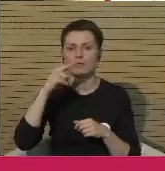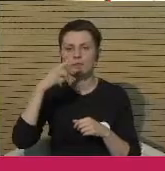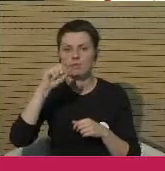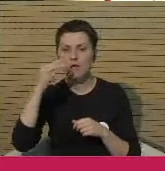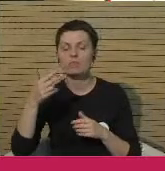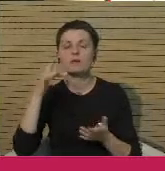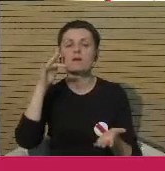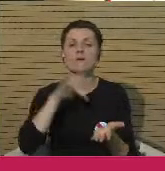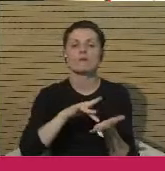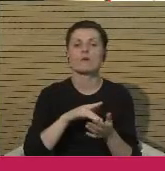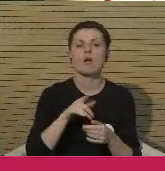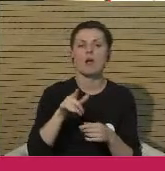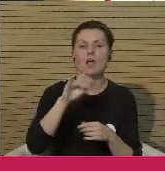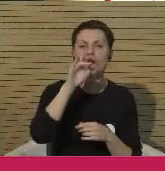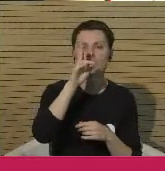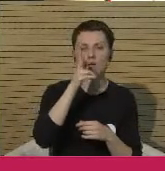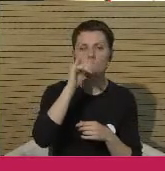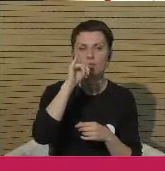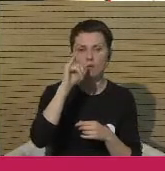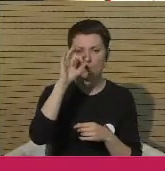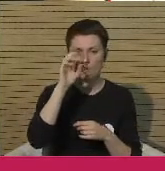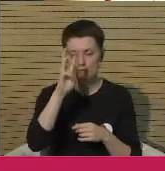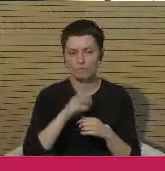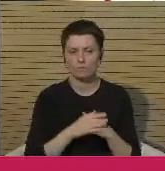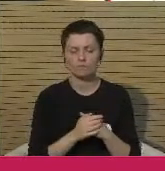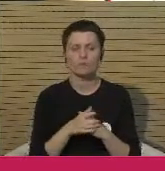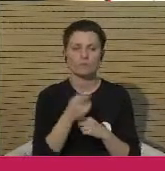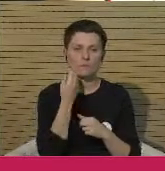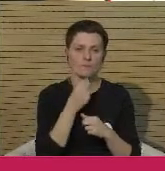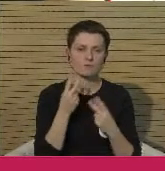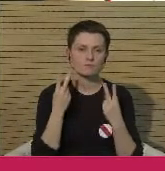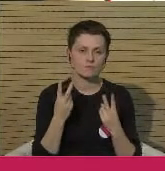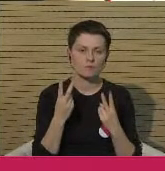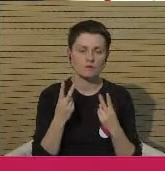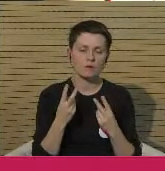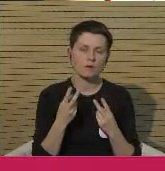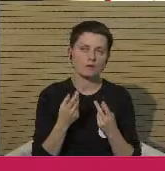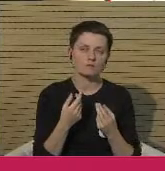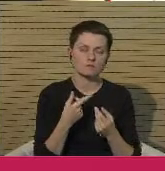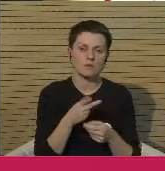Euromaidan in Kiev going on, taking place.